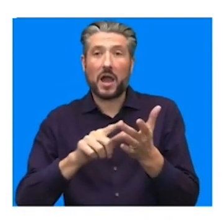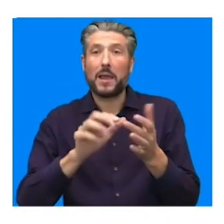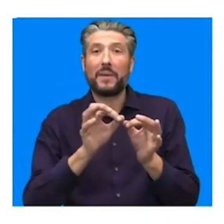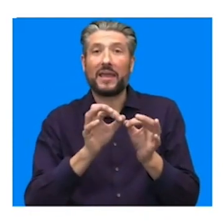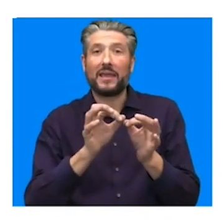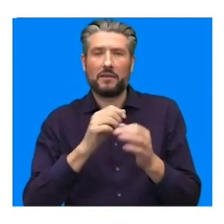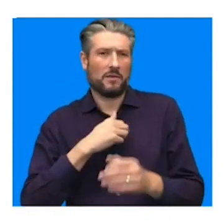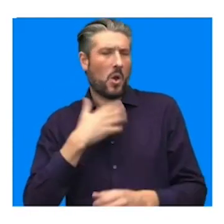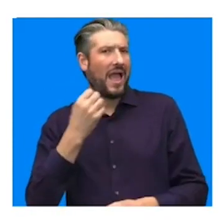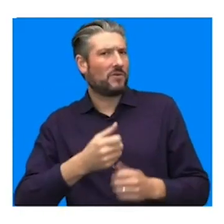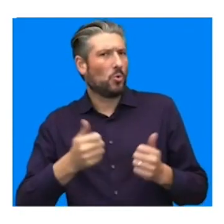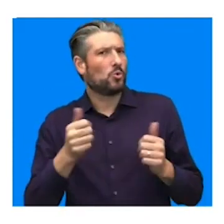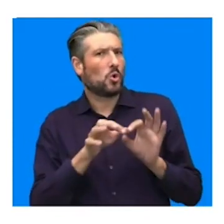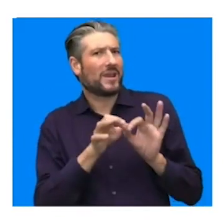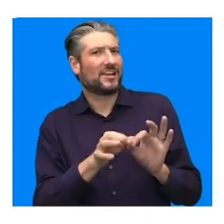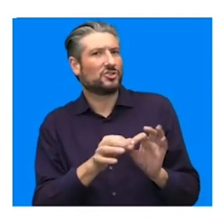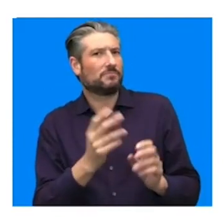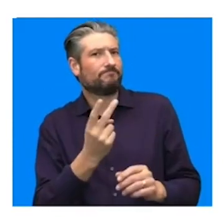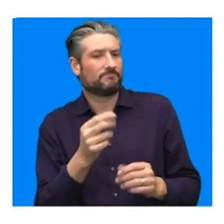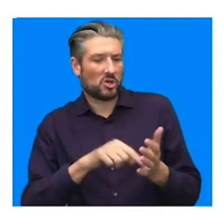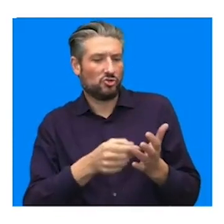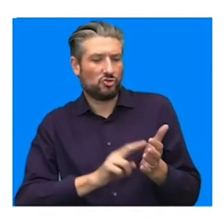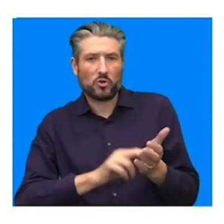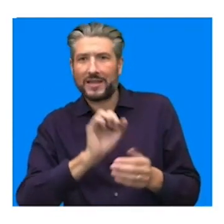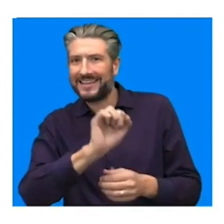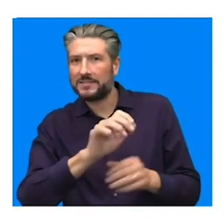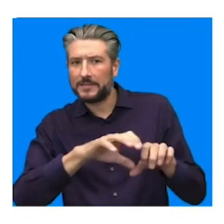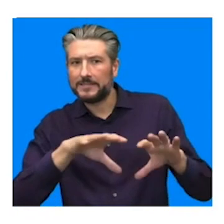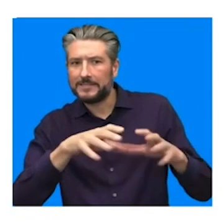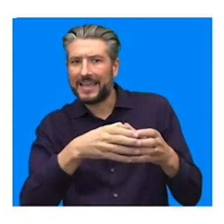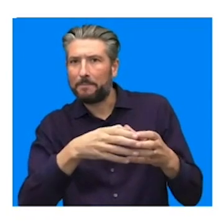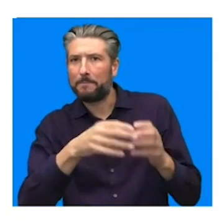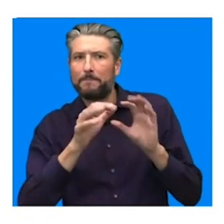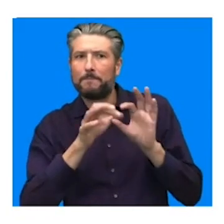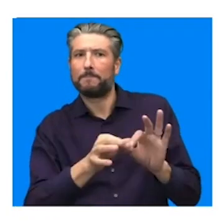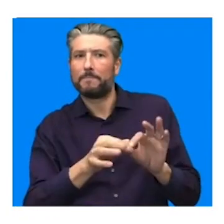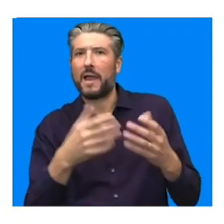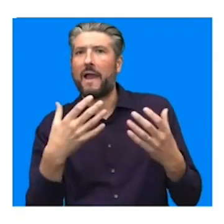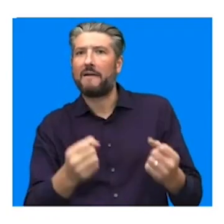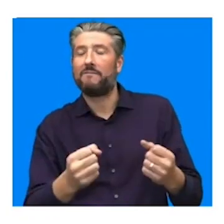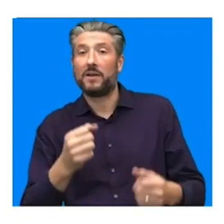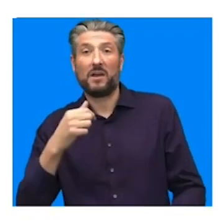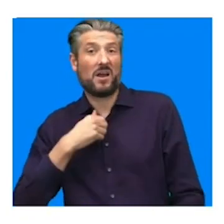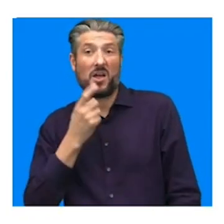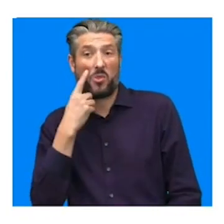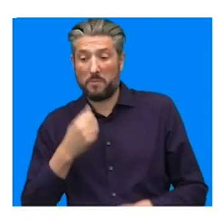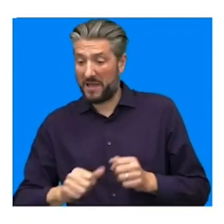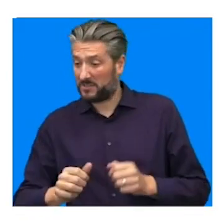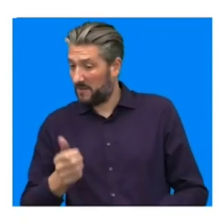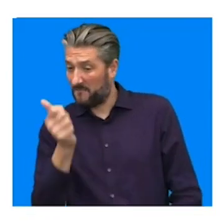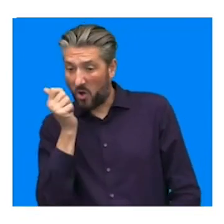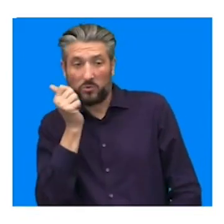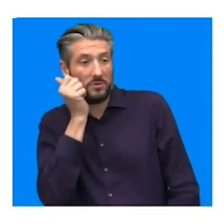connection with John and the team there at the RNIB. So it was just a case of pick up the phone, ask a few questions, and see what happens from